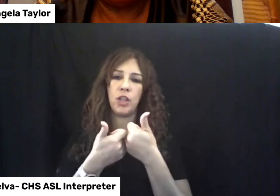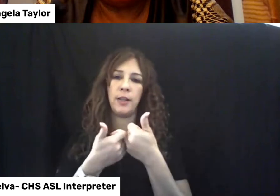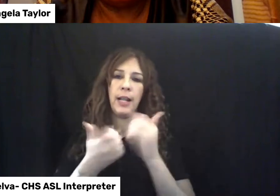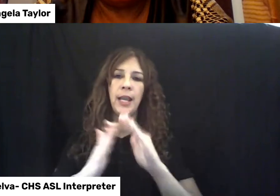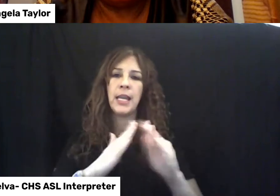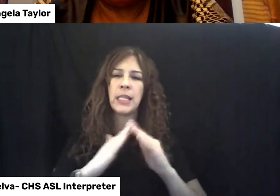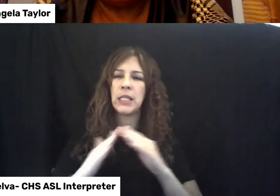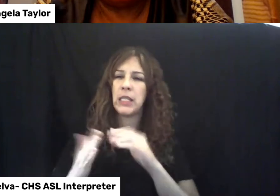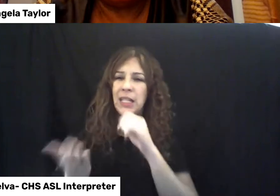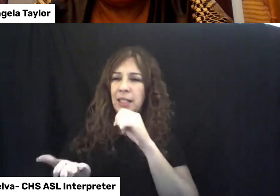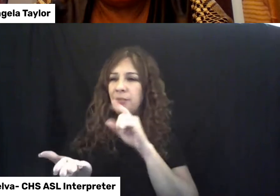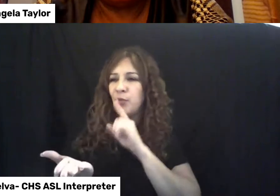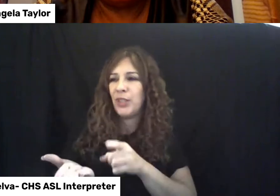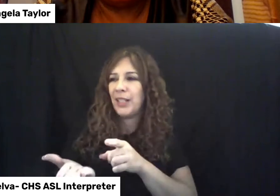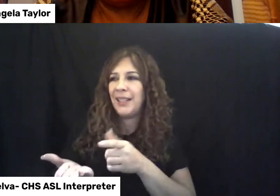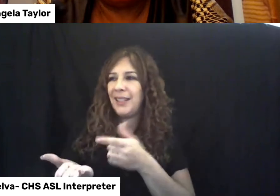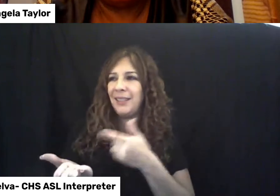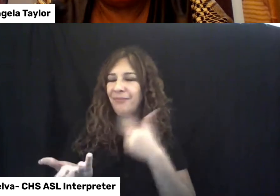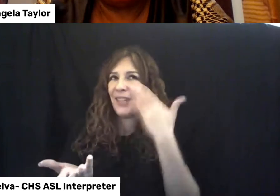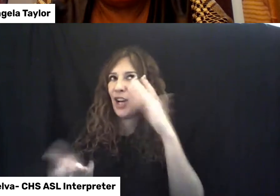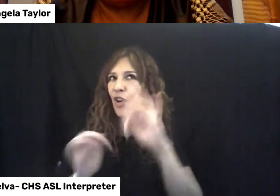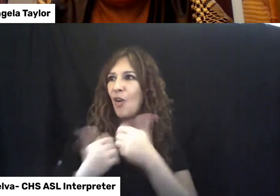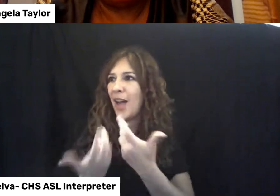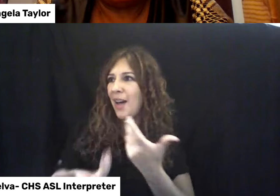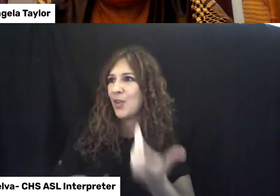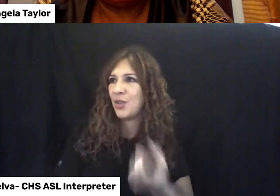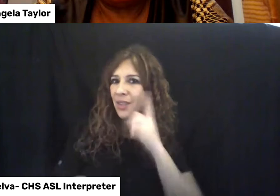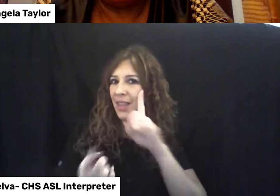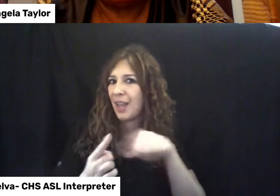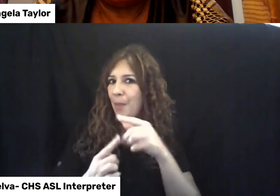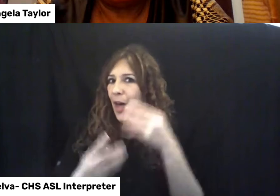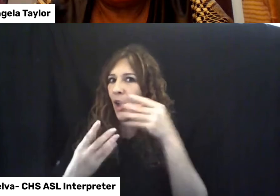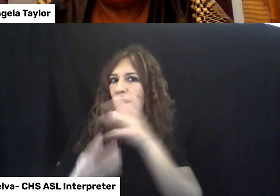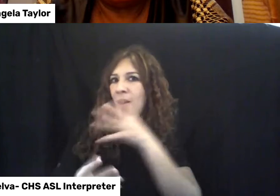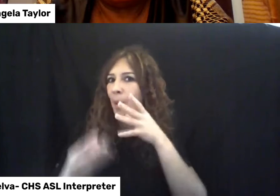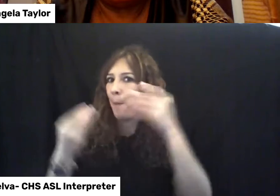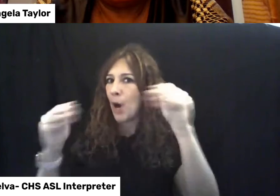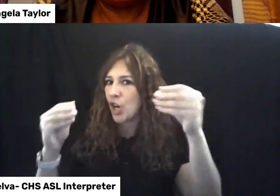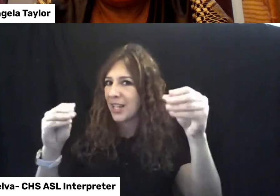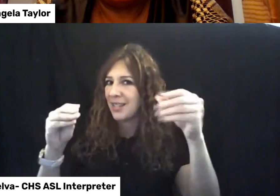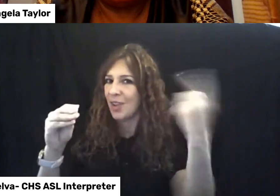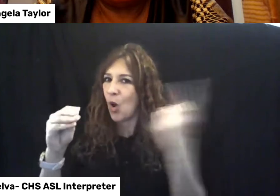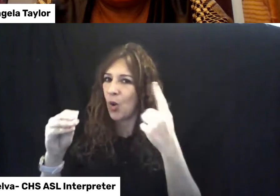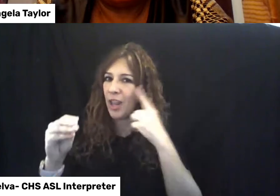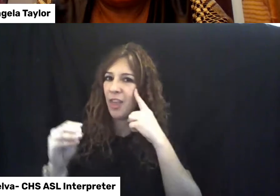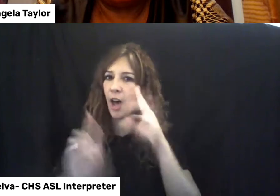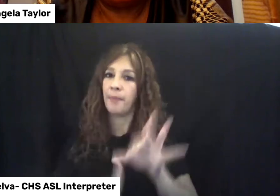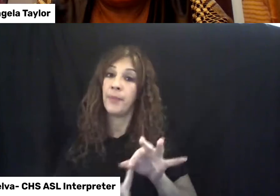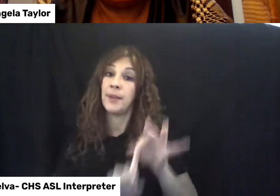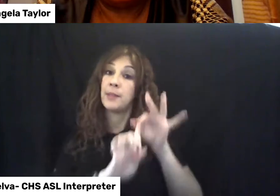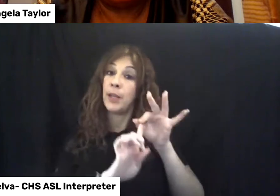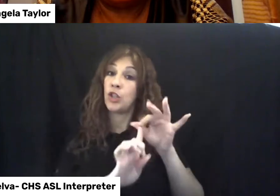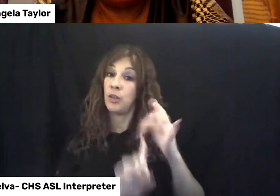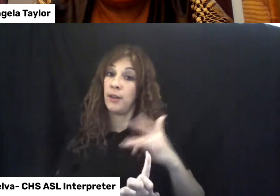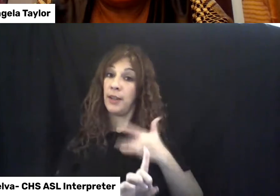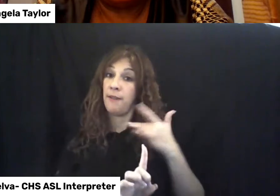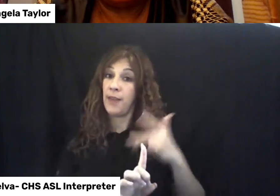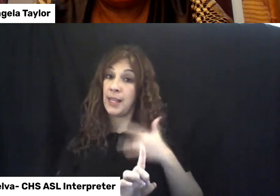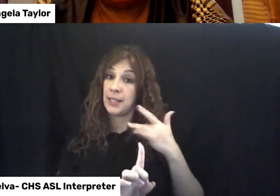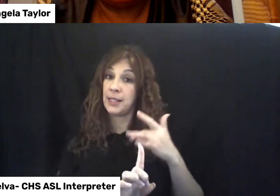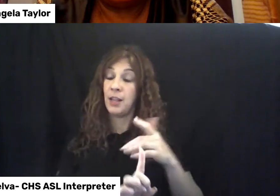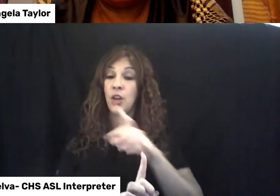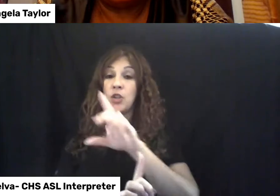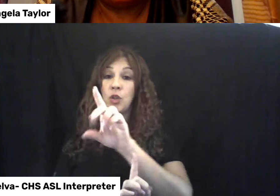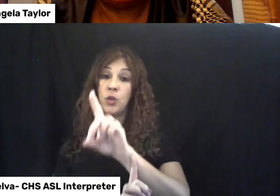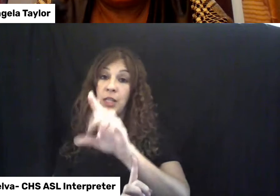think about markets as other than special events. And so that's how DCASE, Cultural Affairs and